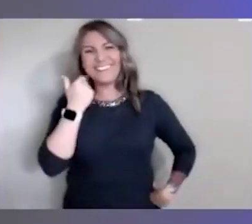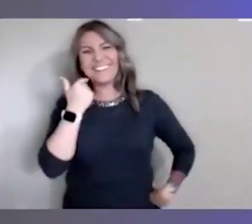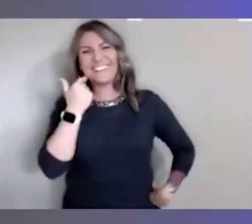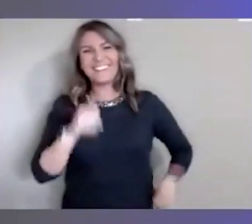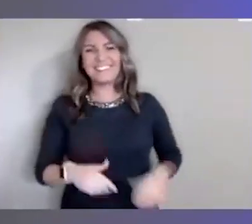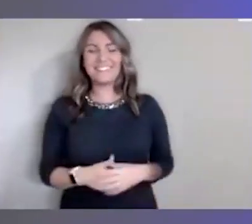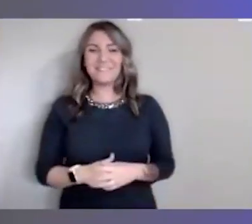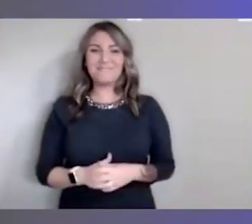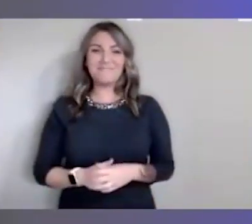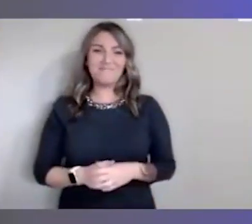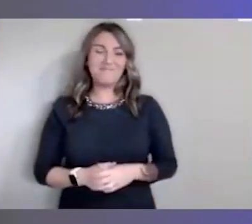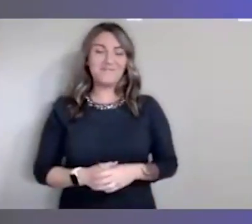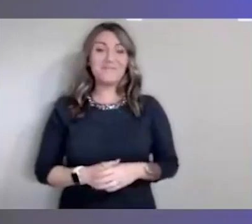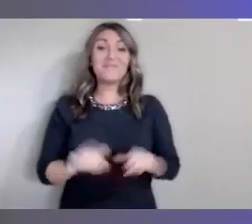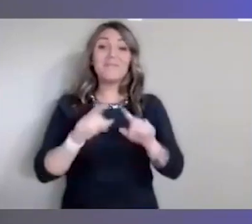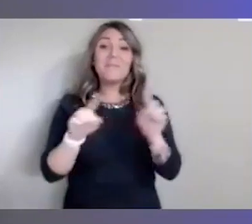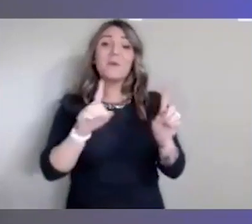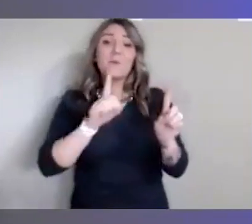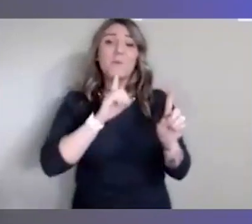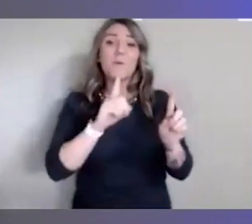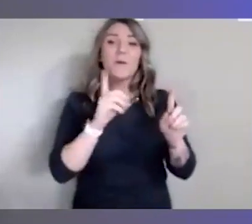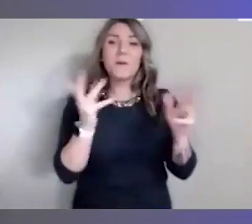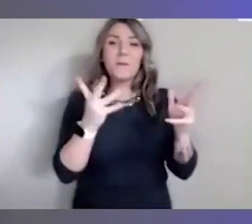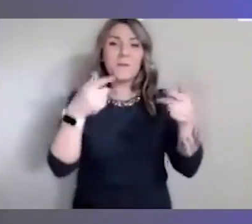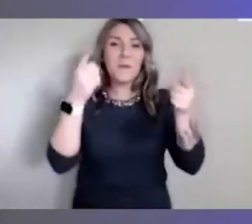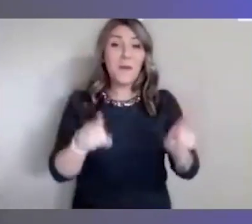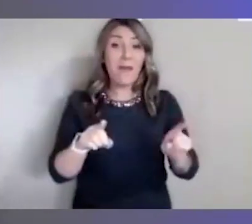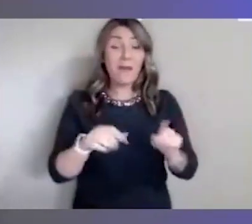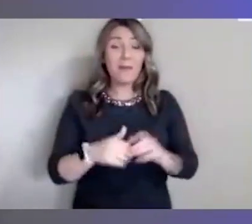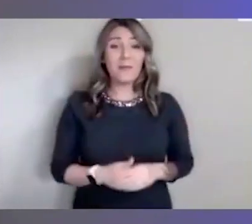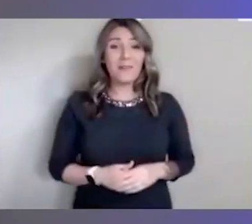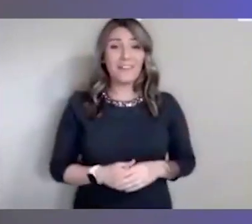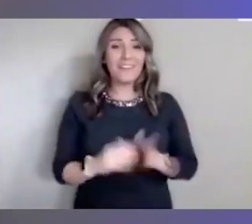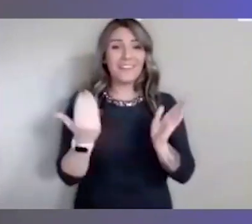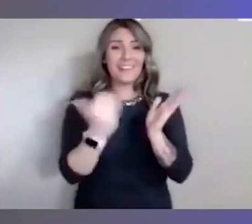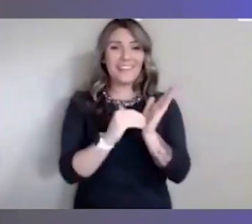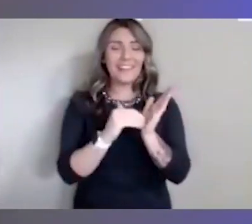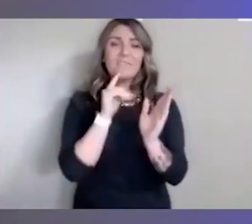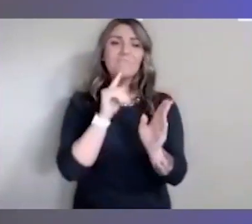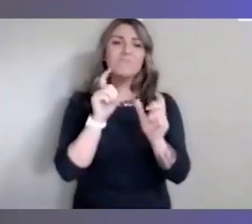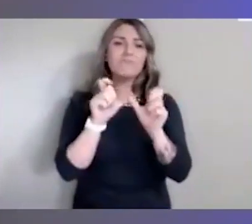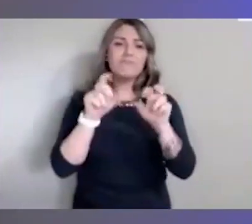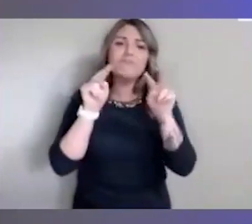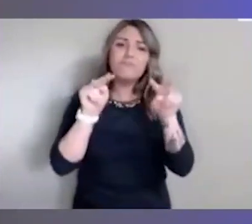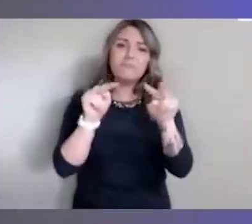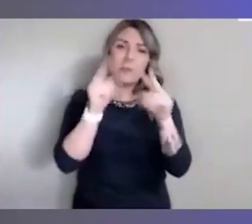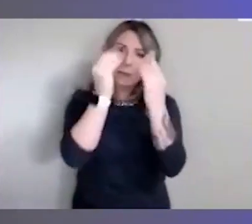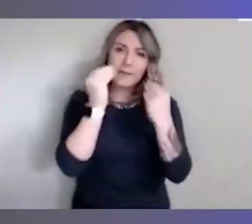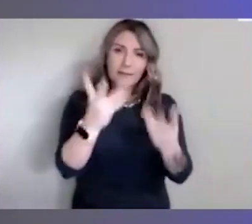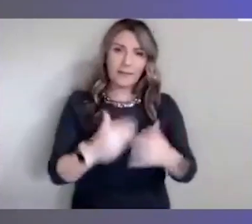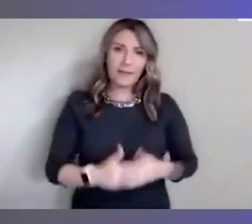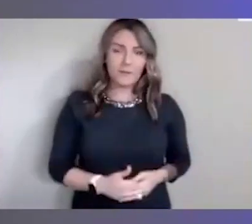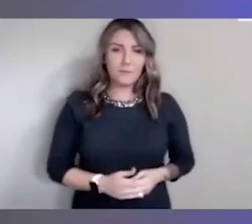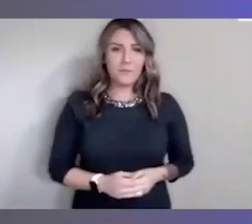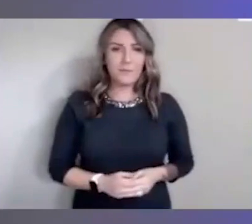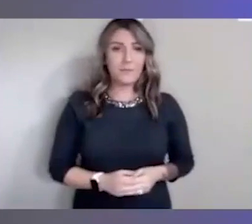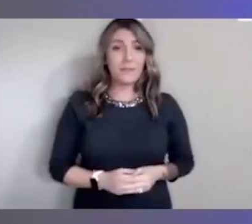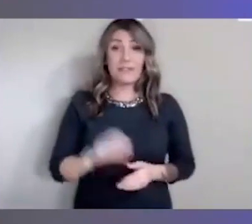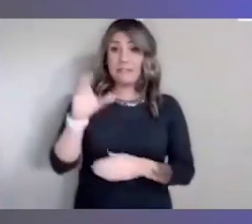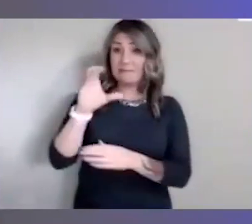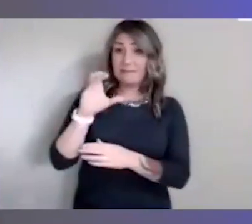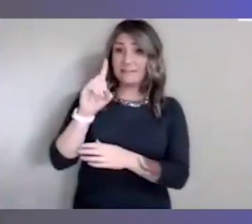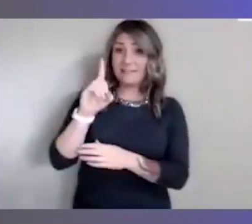But I think really what happened is we began to, again, continue to monitor the data. When the CDC released its